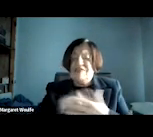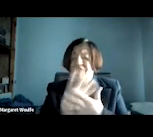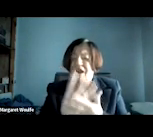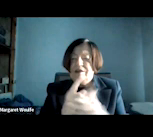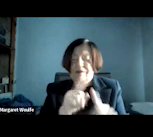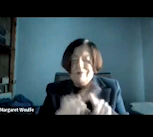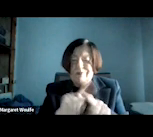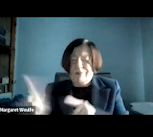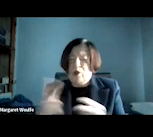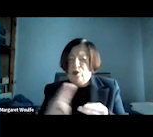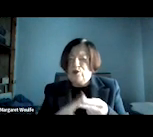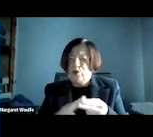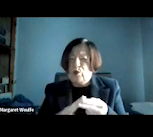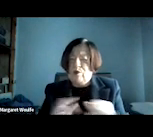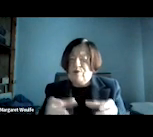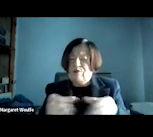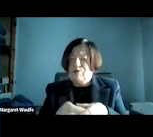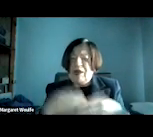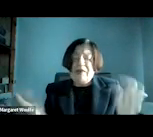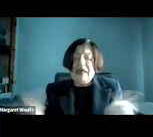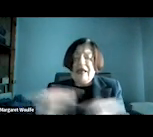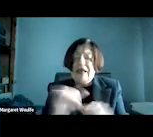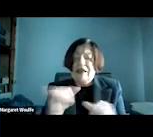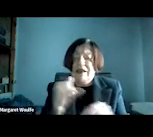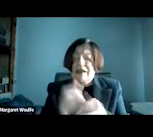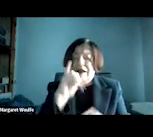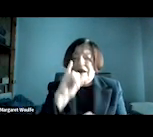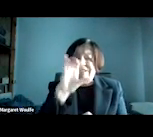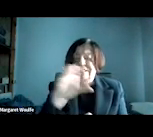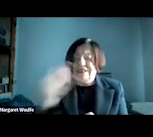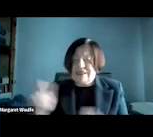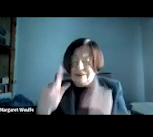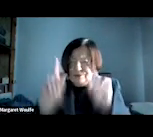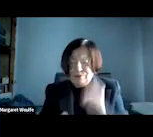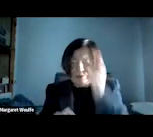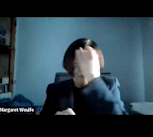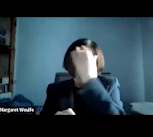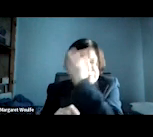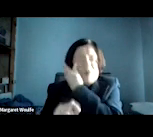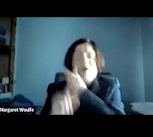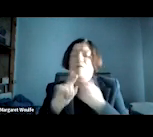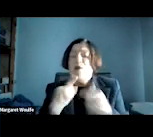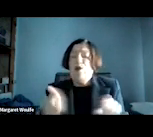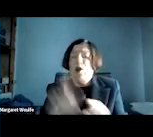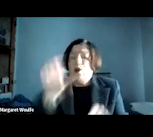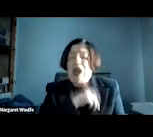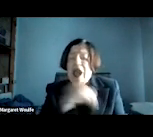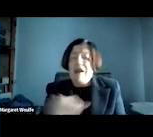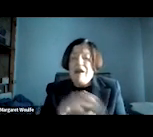of toolkits, be it in the ICT, but also looking at the whole area